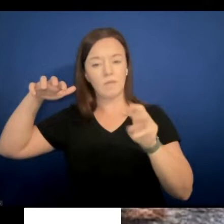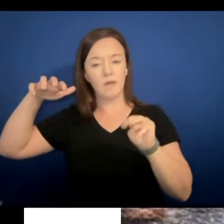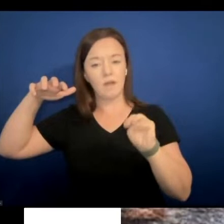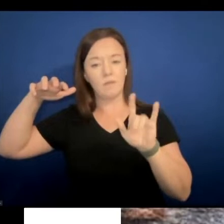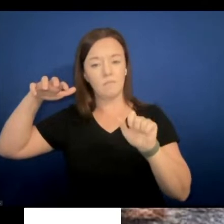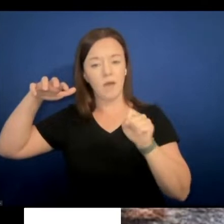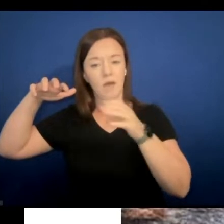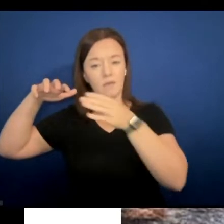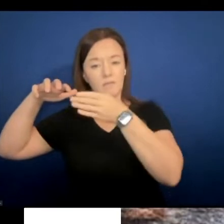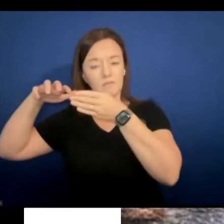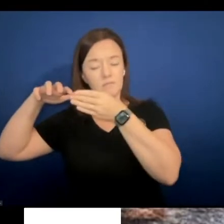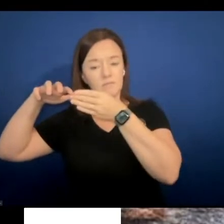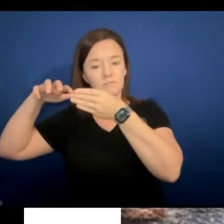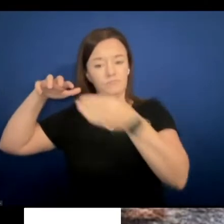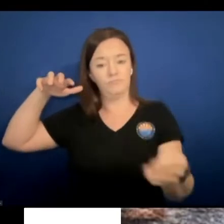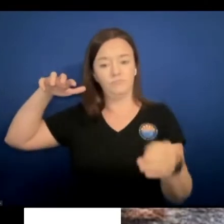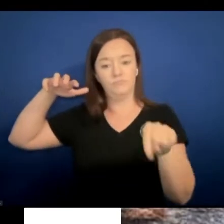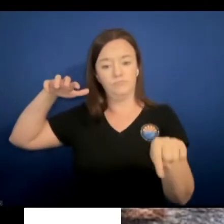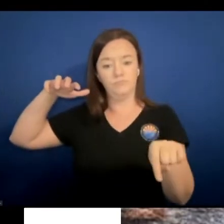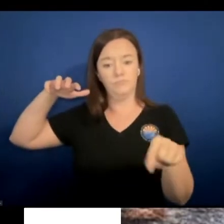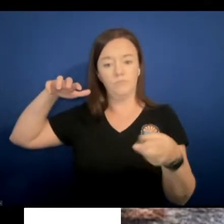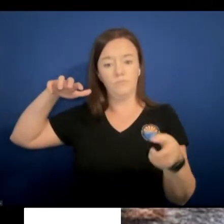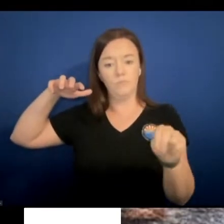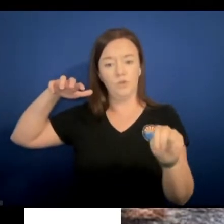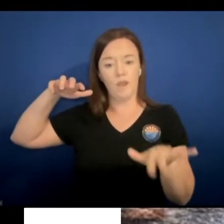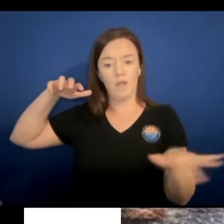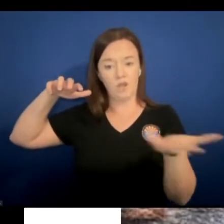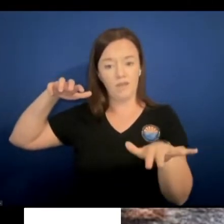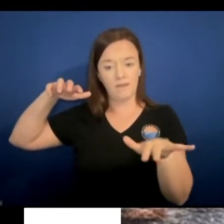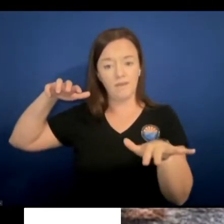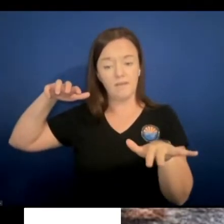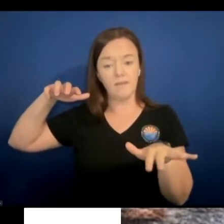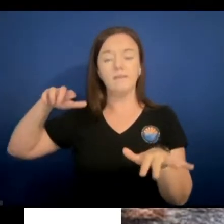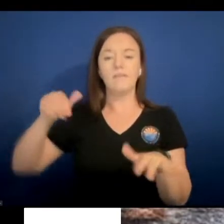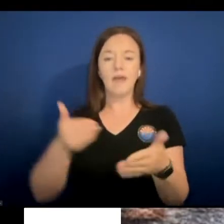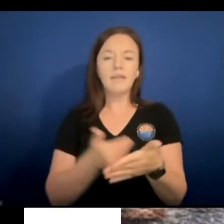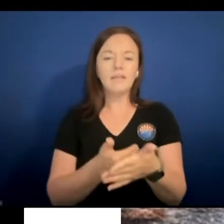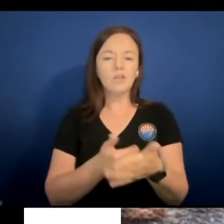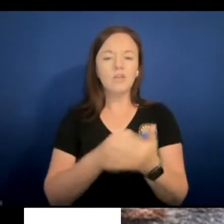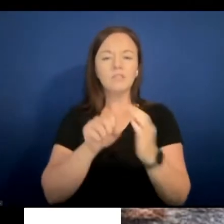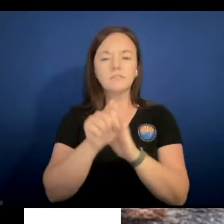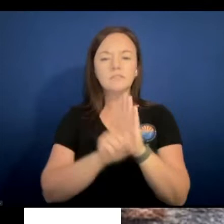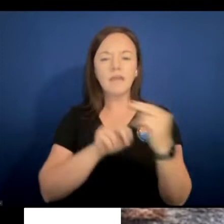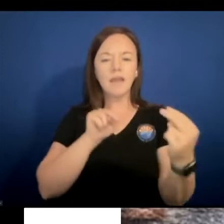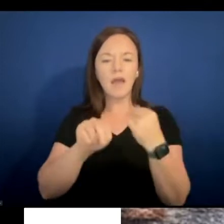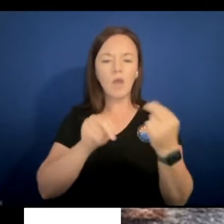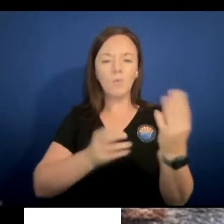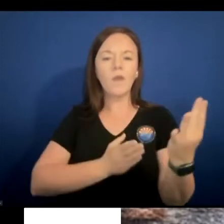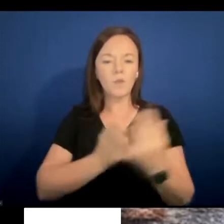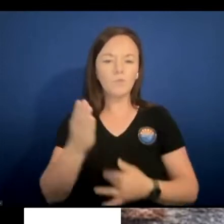scar, near the state highway that goes through Santa Clara